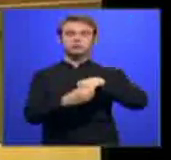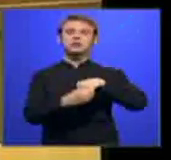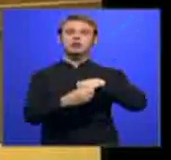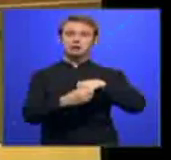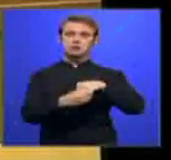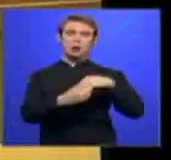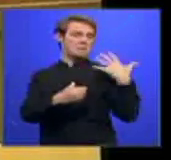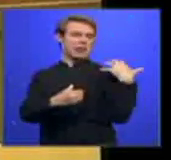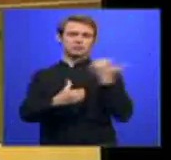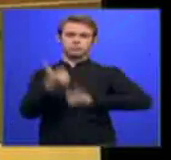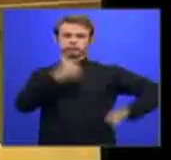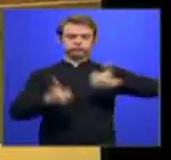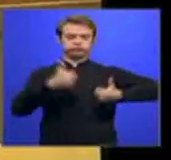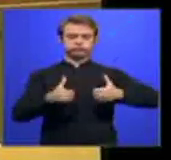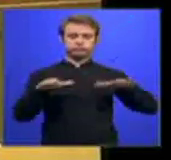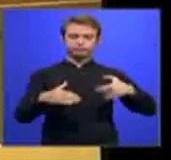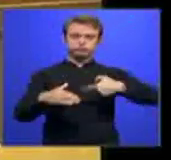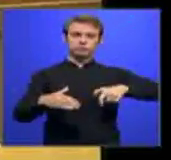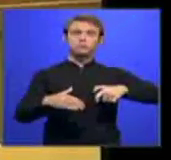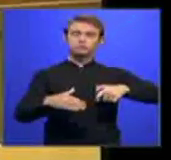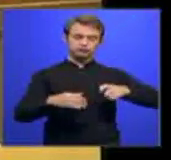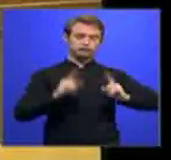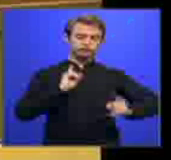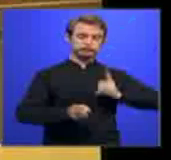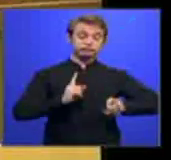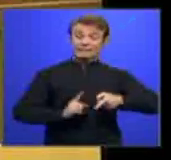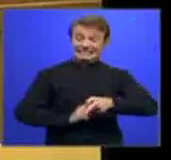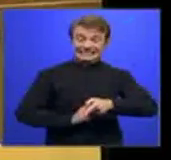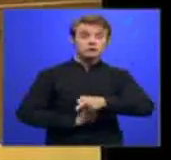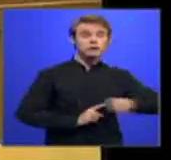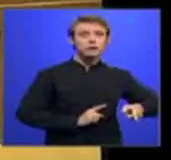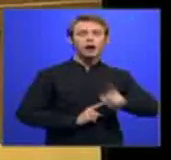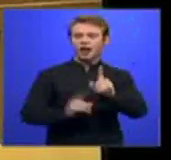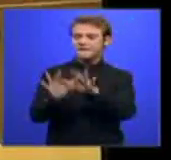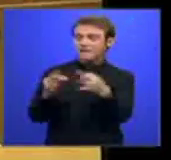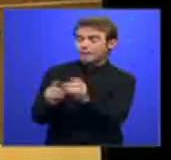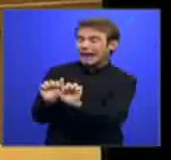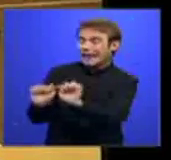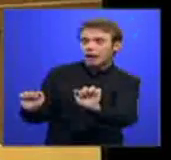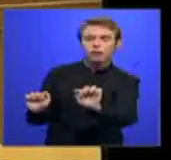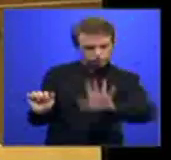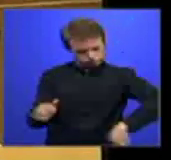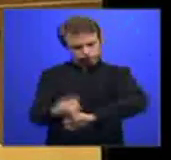cabinet ministers to assist families during that difficult period.